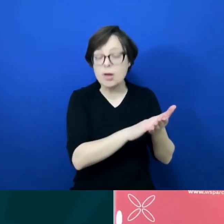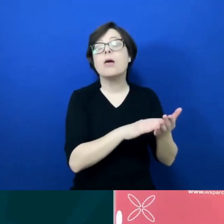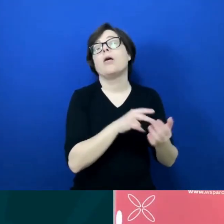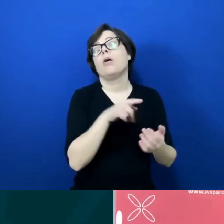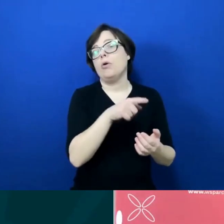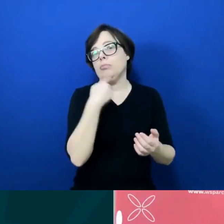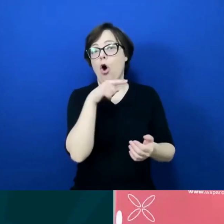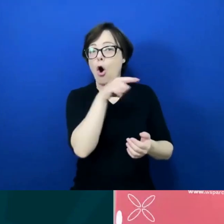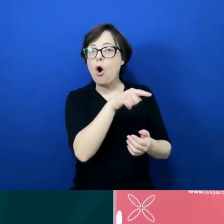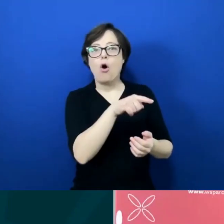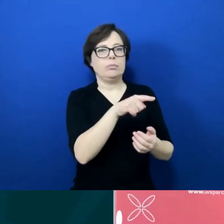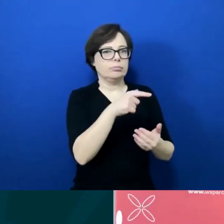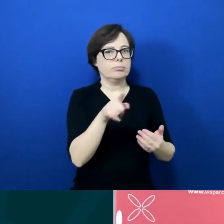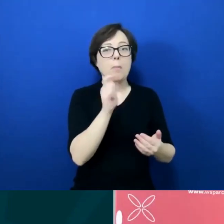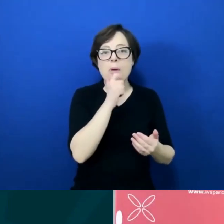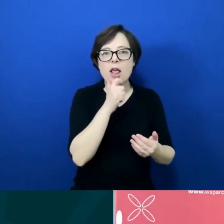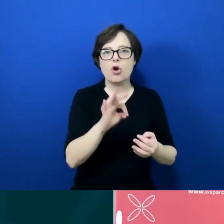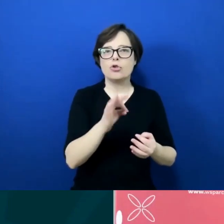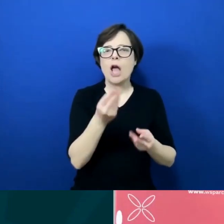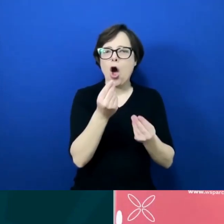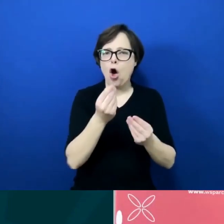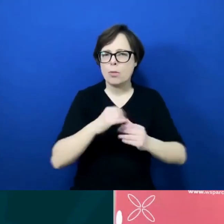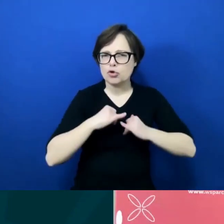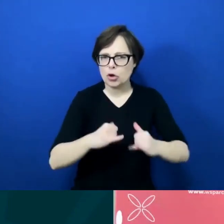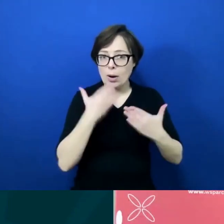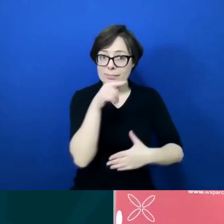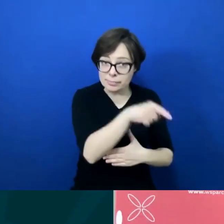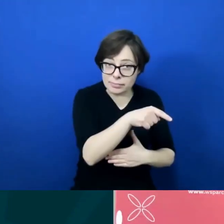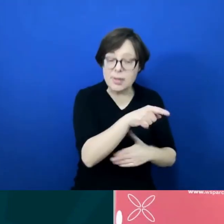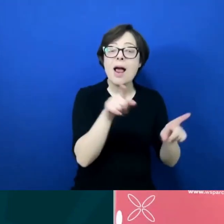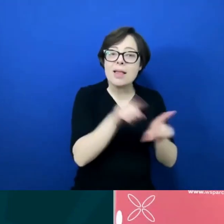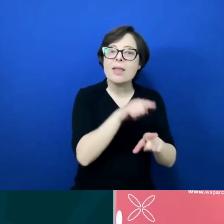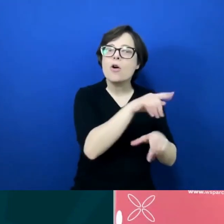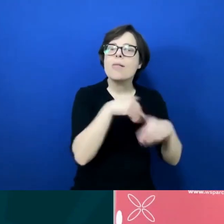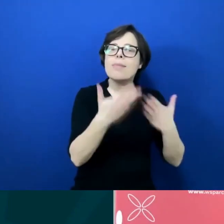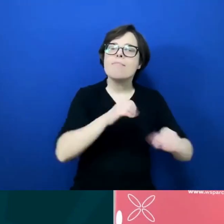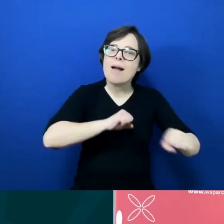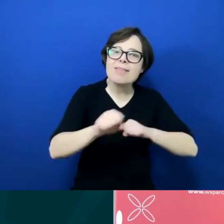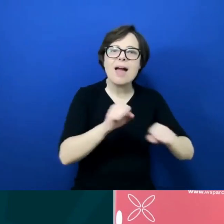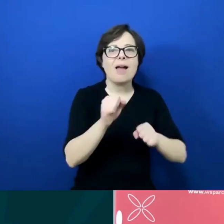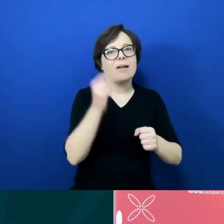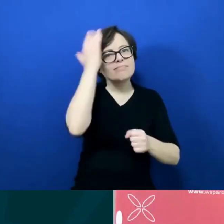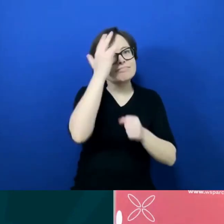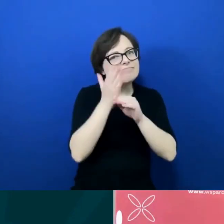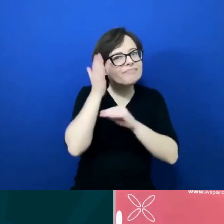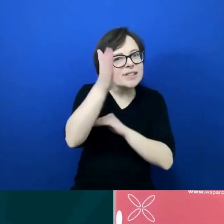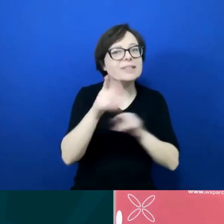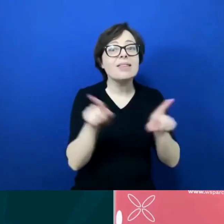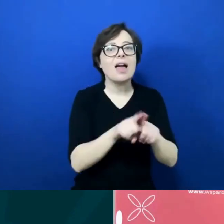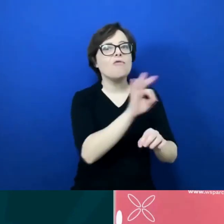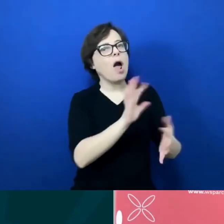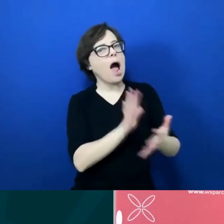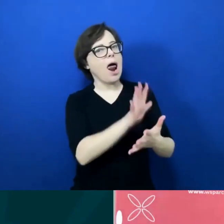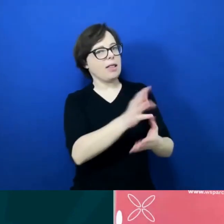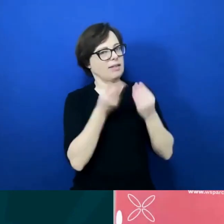he's a man who does not only create the economic power of the city, but also introduces a lot of energy, vision,